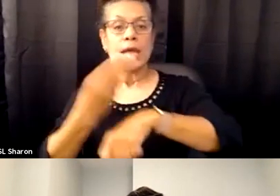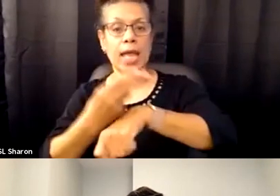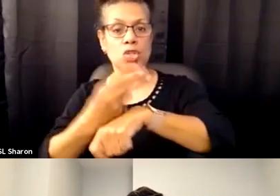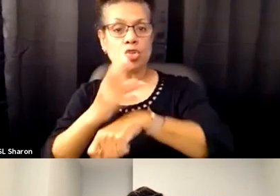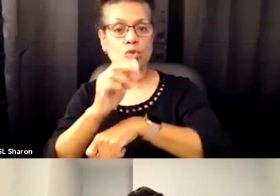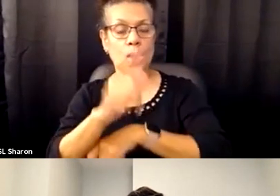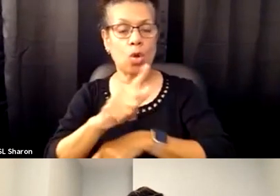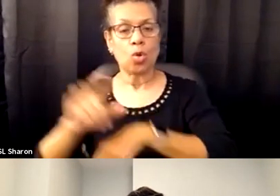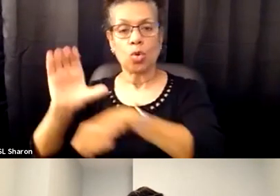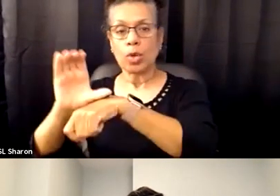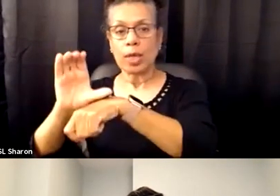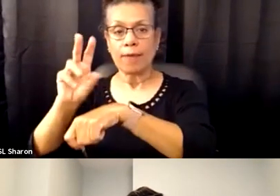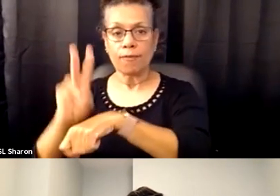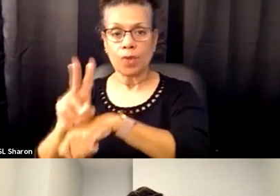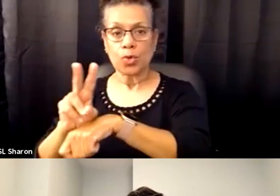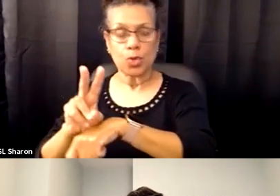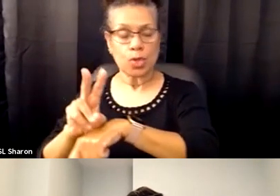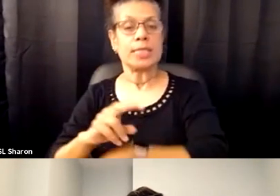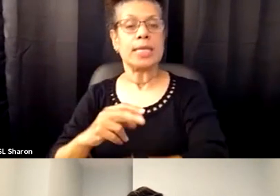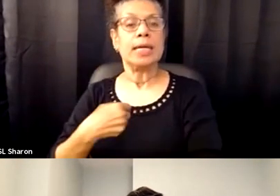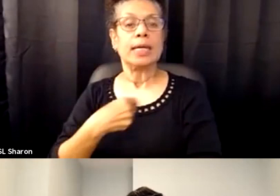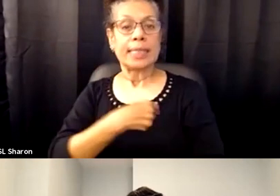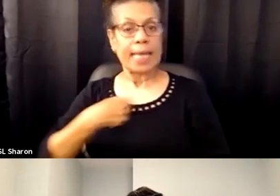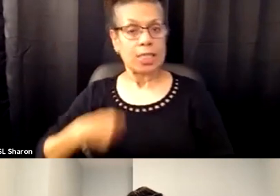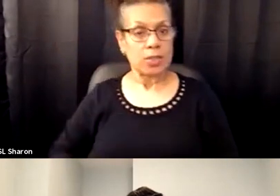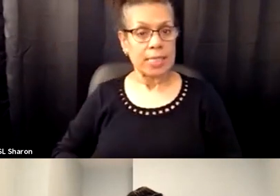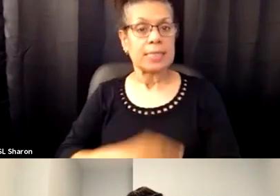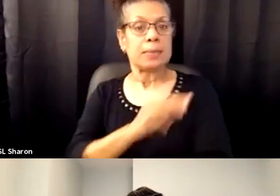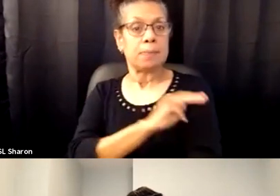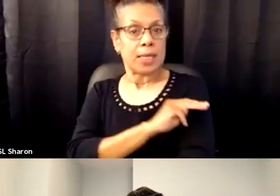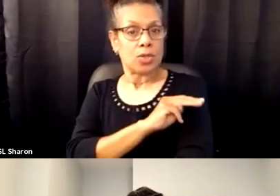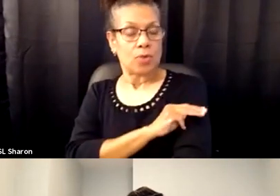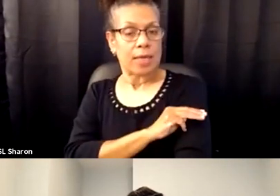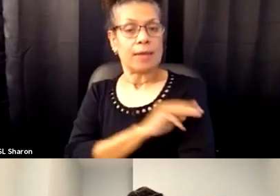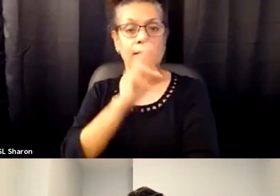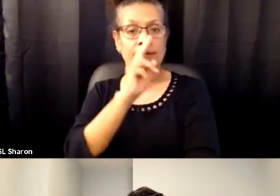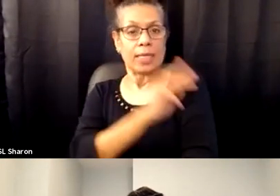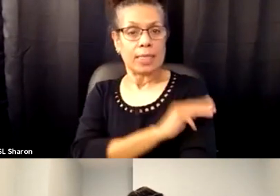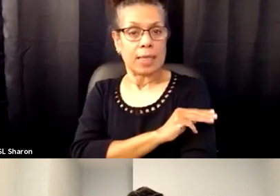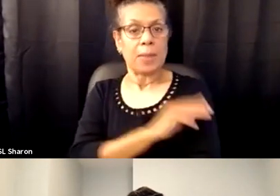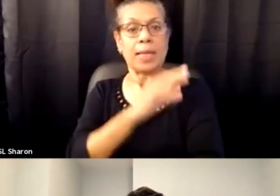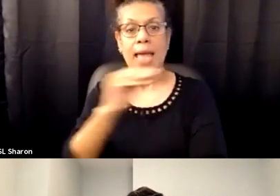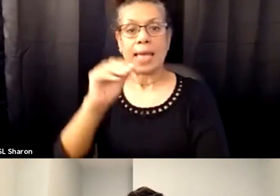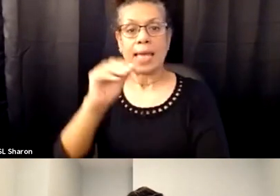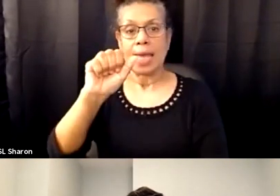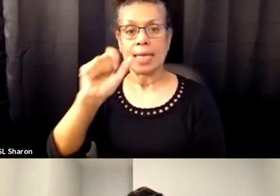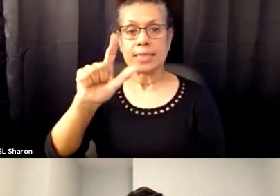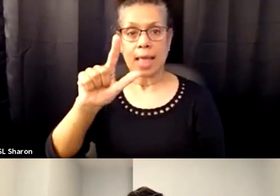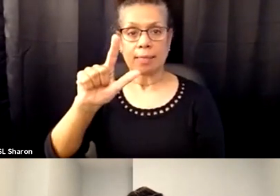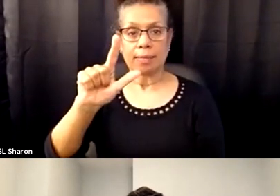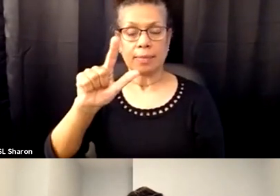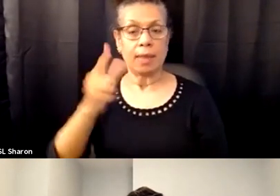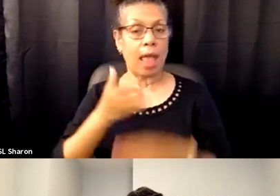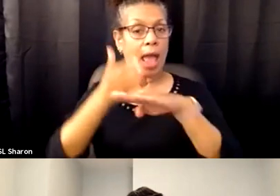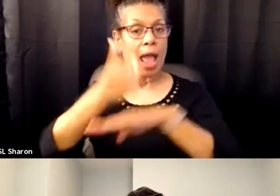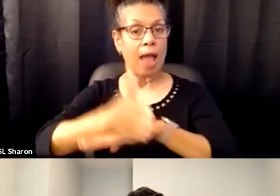cabaveriano cantonese mandarin and vietnamese and american sign language after the